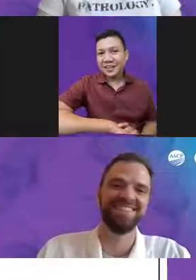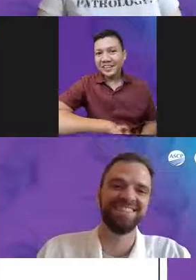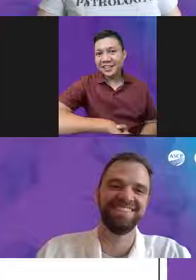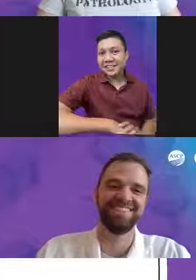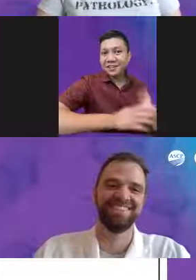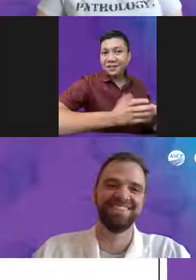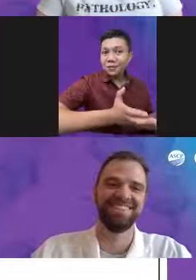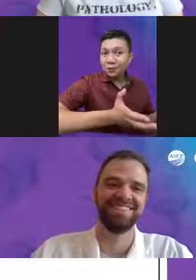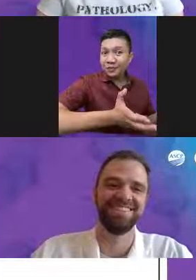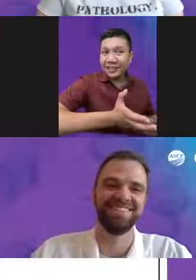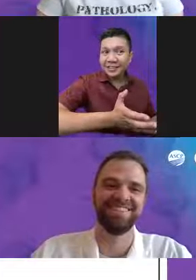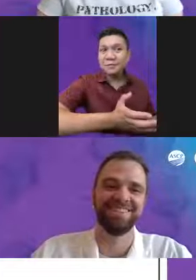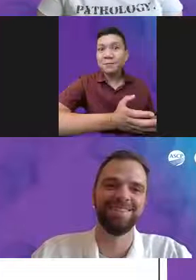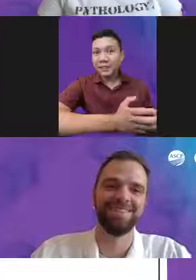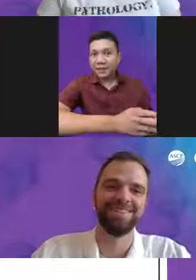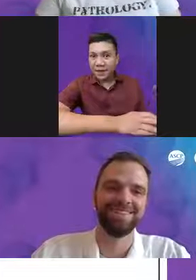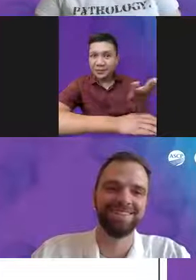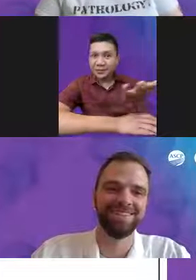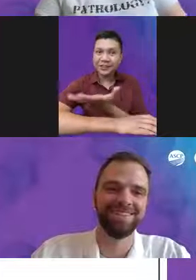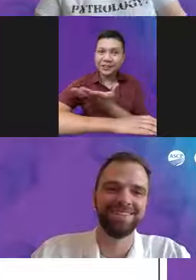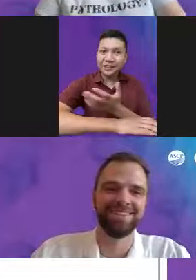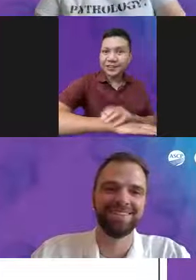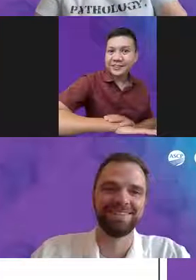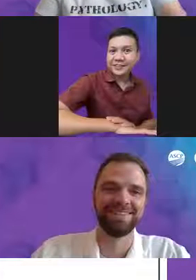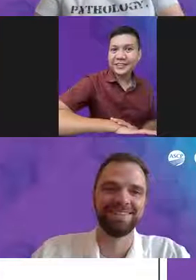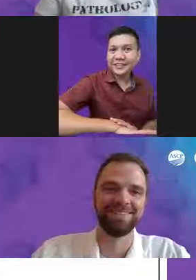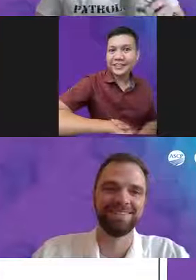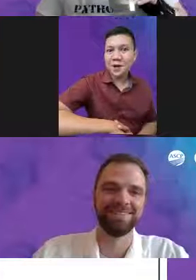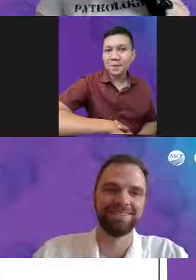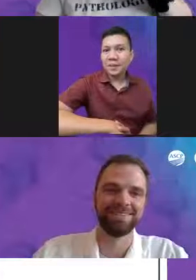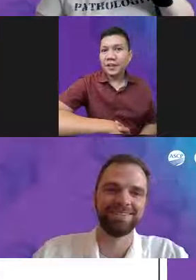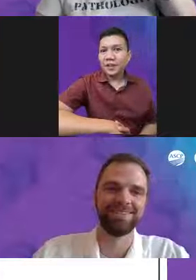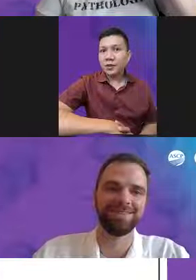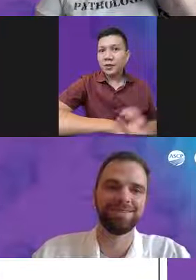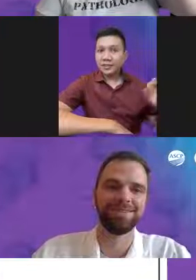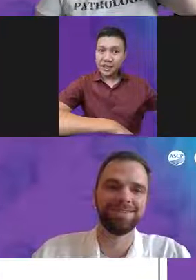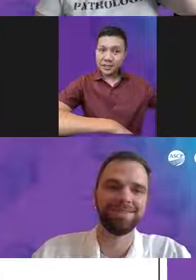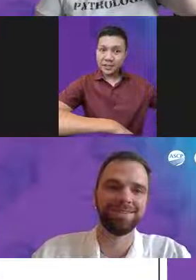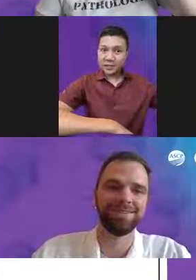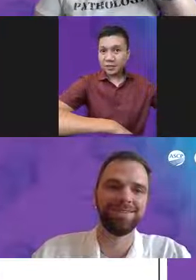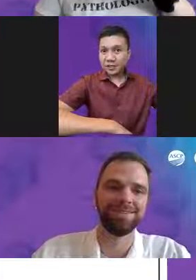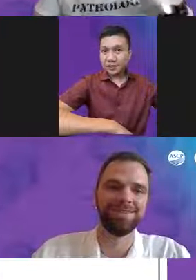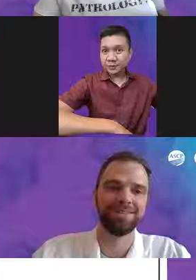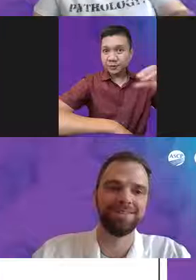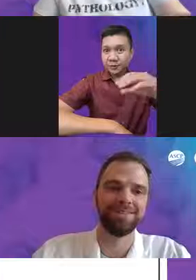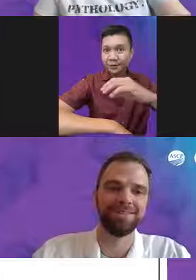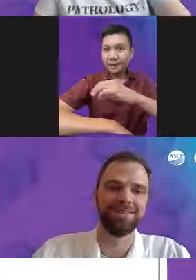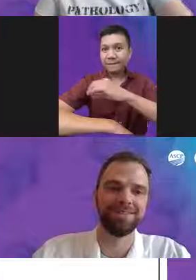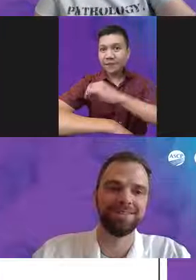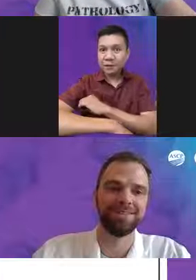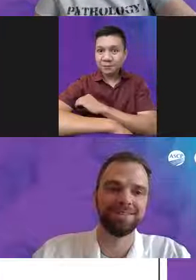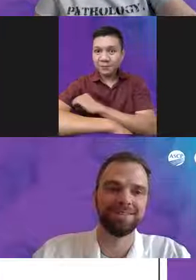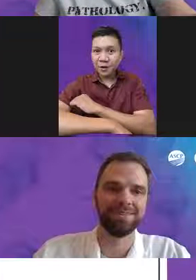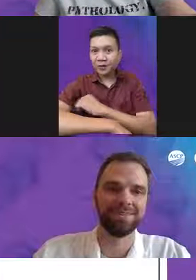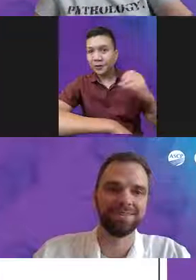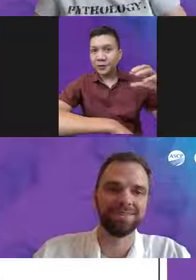But yeah, a general rule, I guess, in the maturation sequence is, you know, as red cells mature,